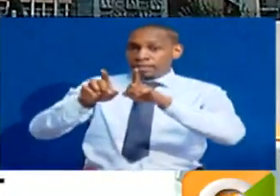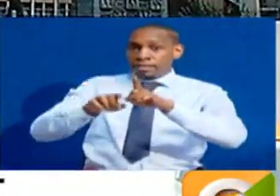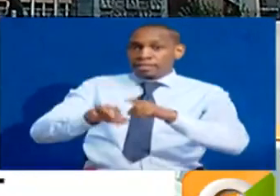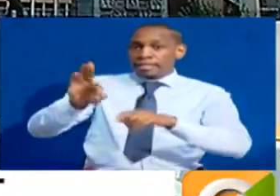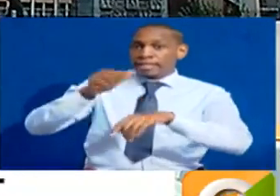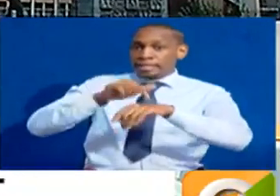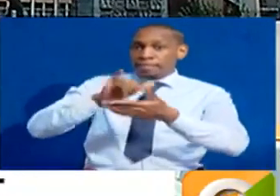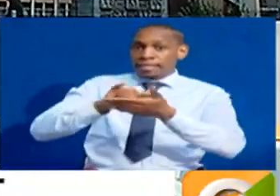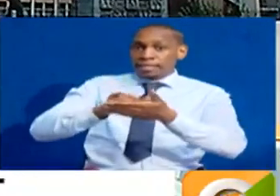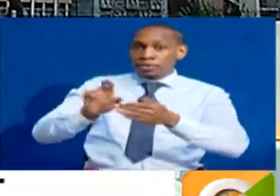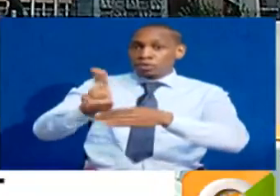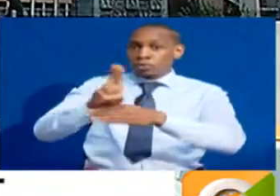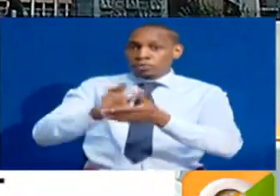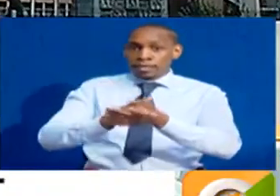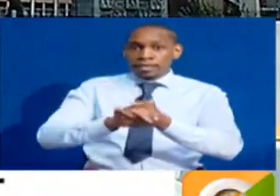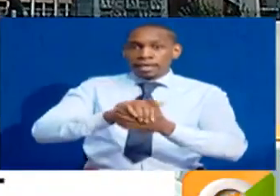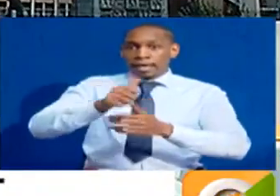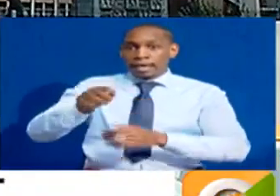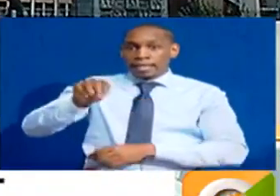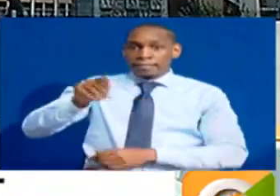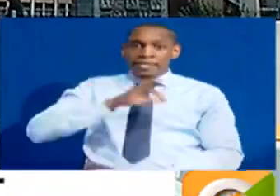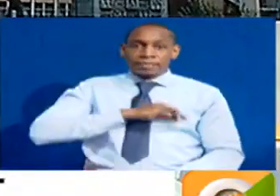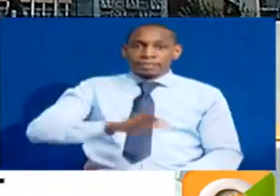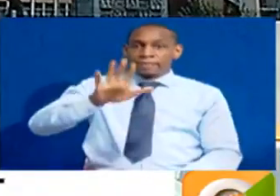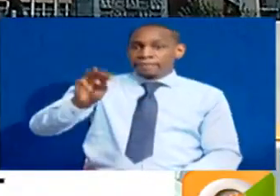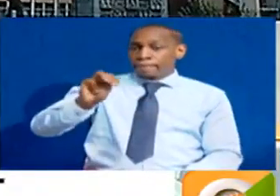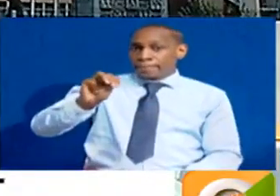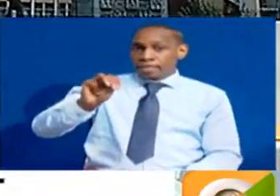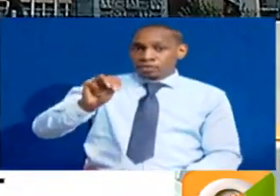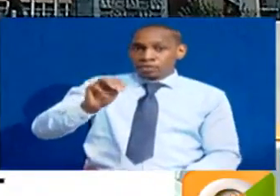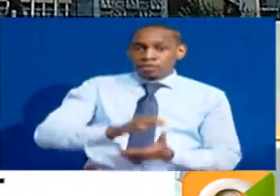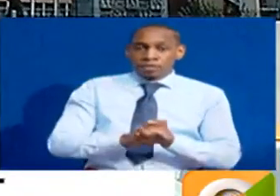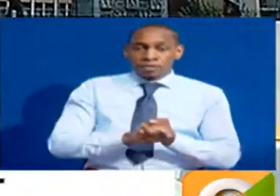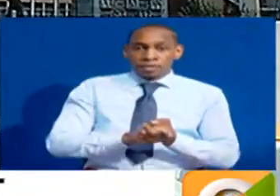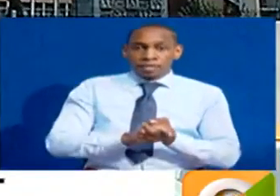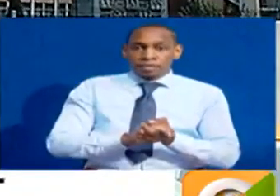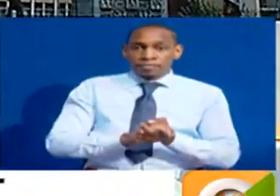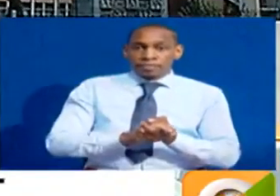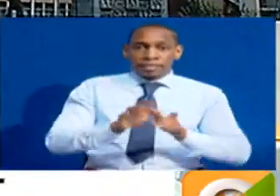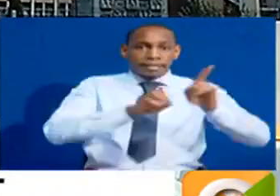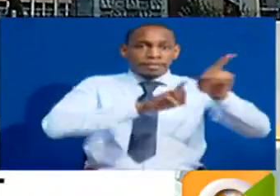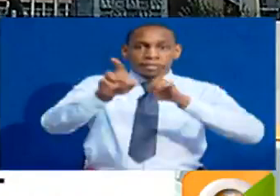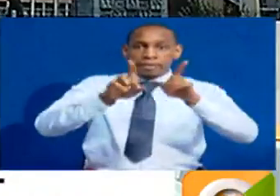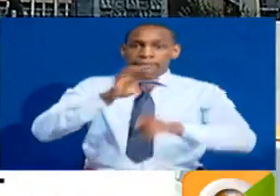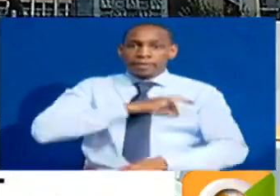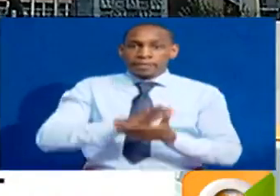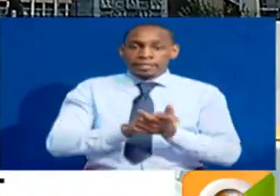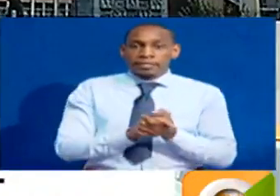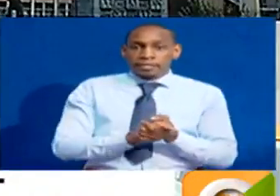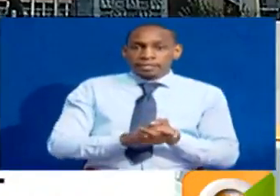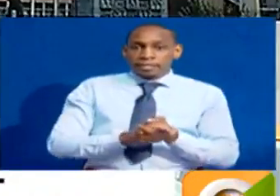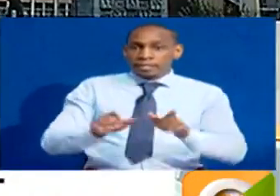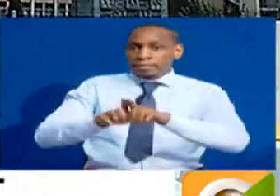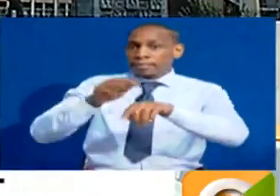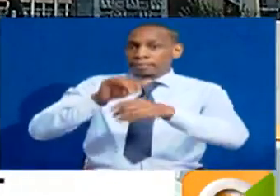to three times what they spent, while others took home over 5 million shillings in subsistence and mileage claims for local travel